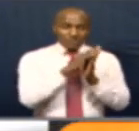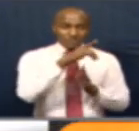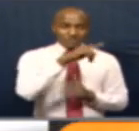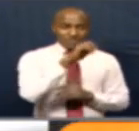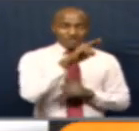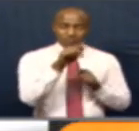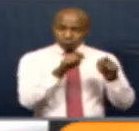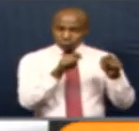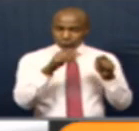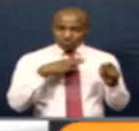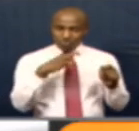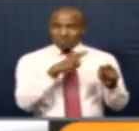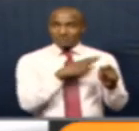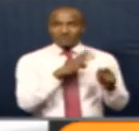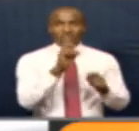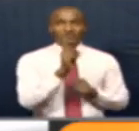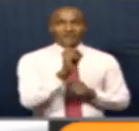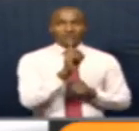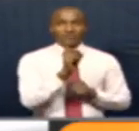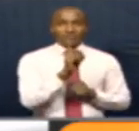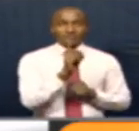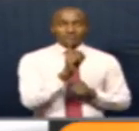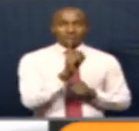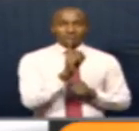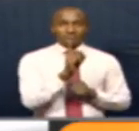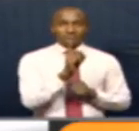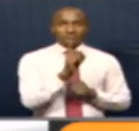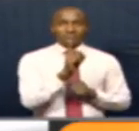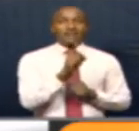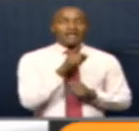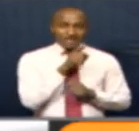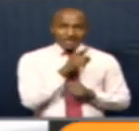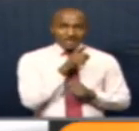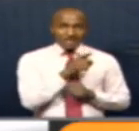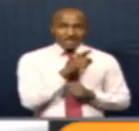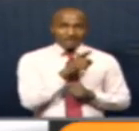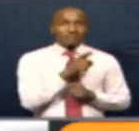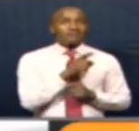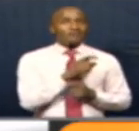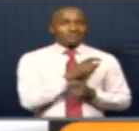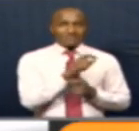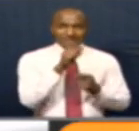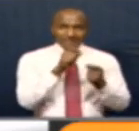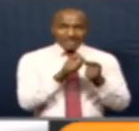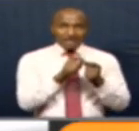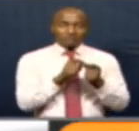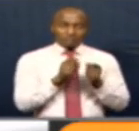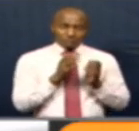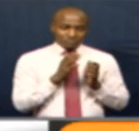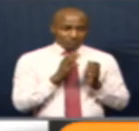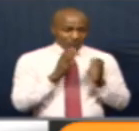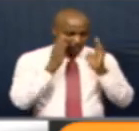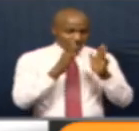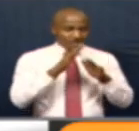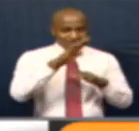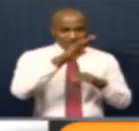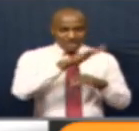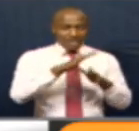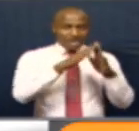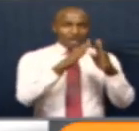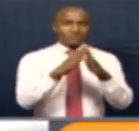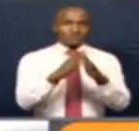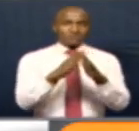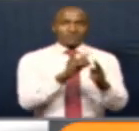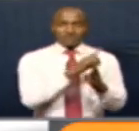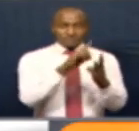committee for Nairobi's regeneration. And he in particular leads the human settlement component. And to my left is